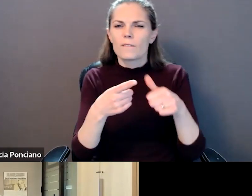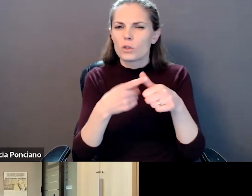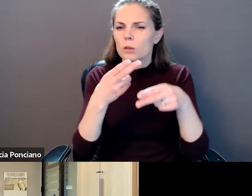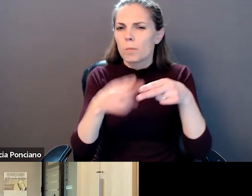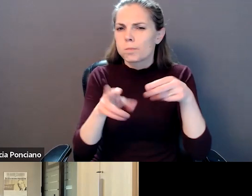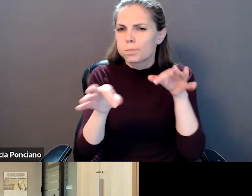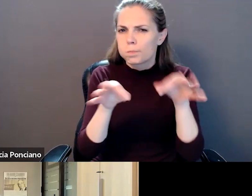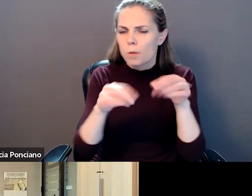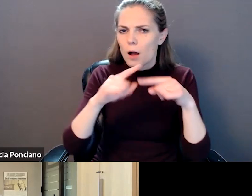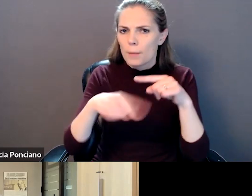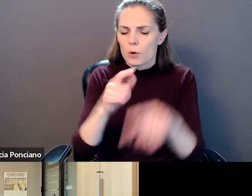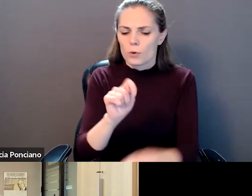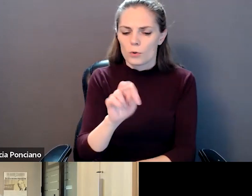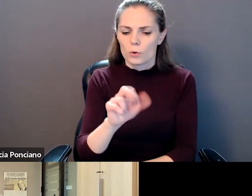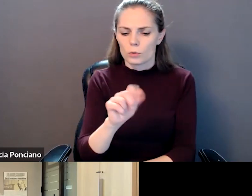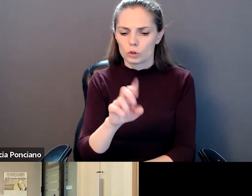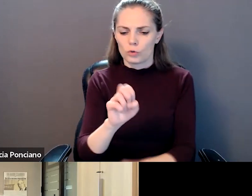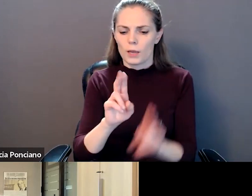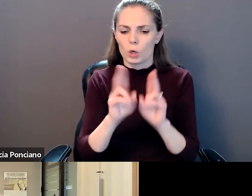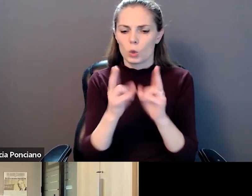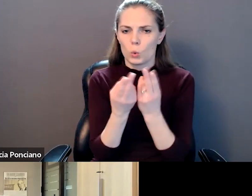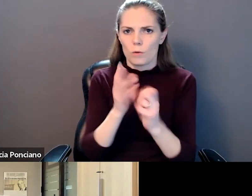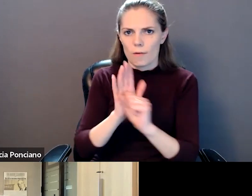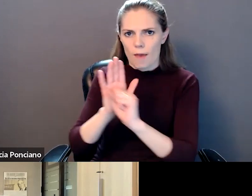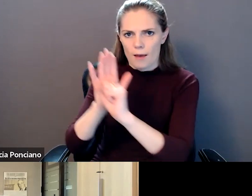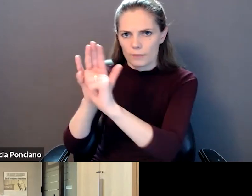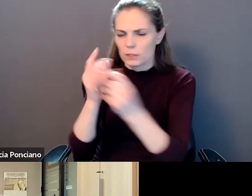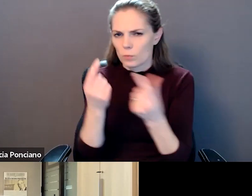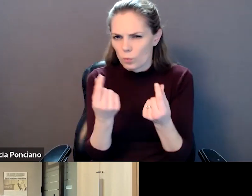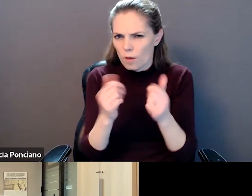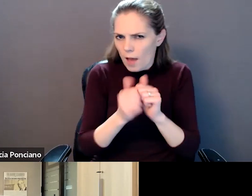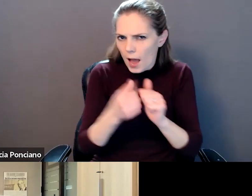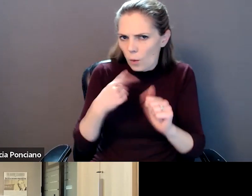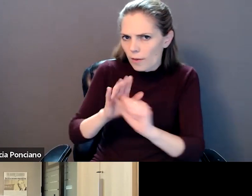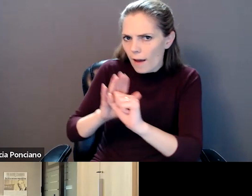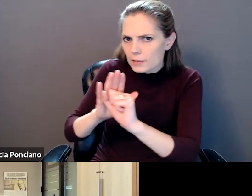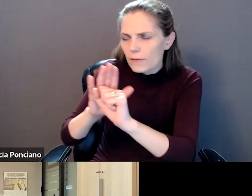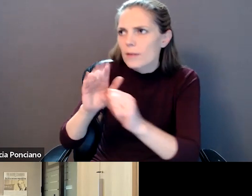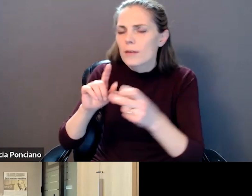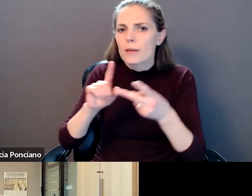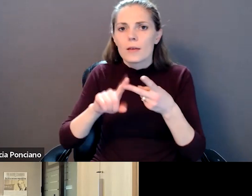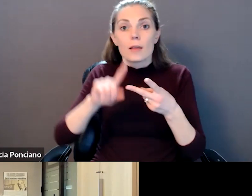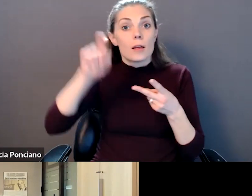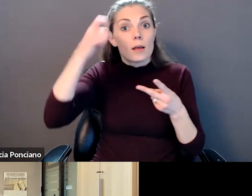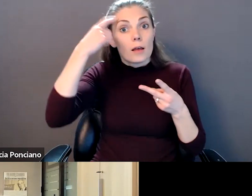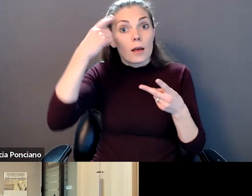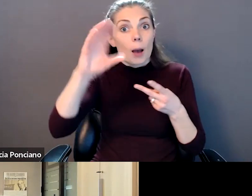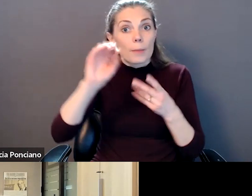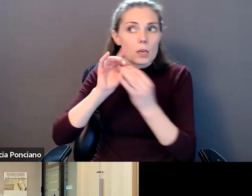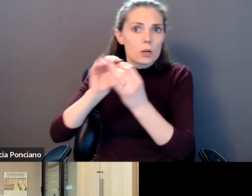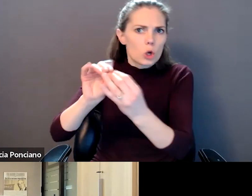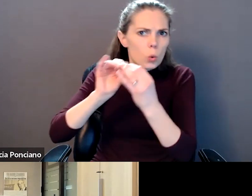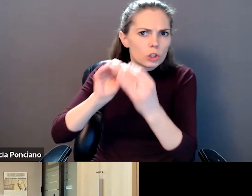activism on this issue to illustrate how we advocate, how we make gains at the bargaining table with employers when it comes